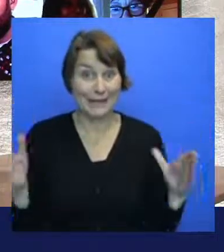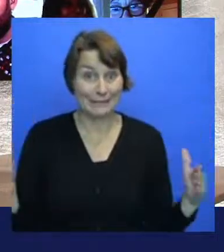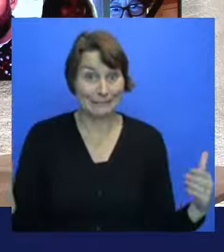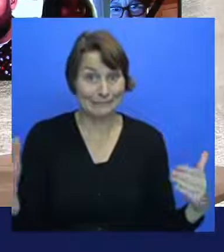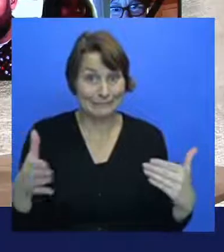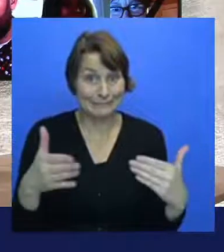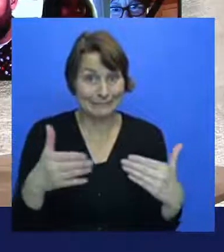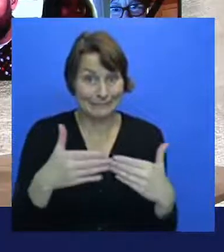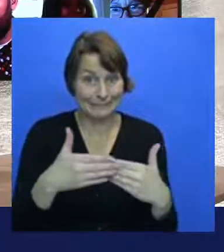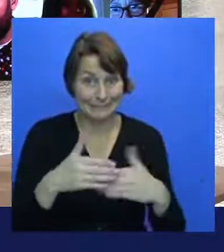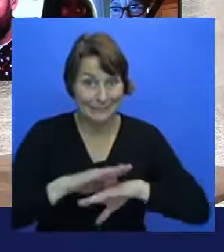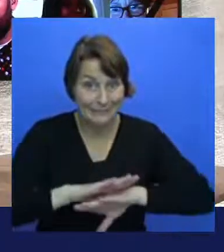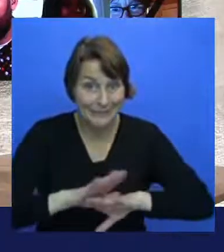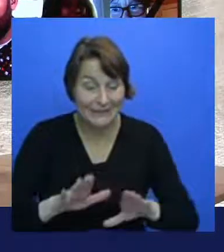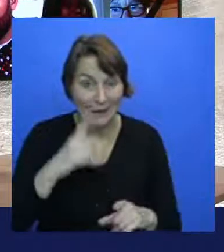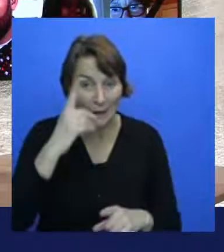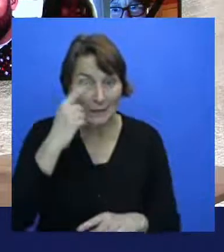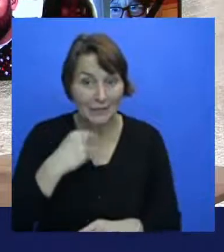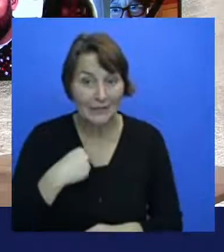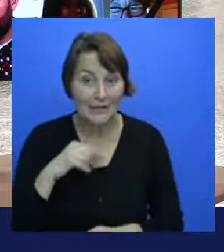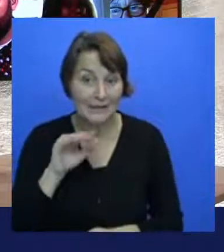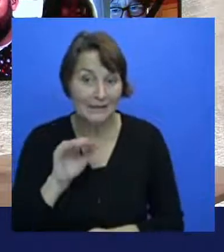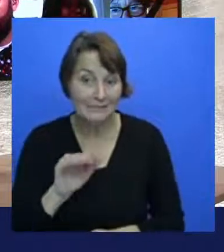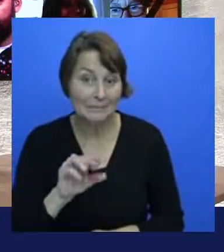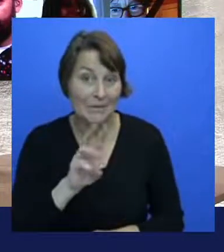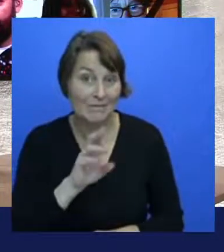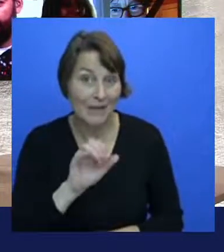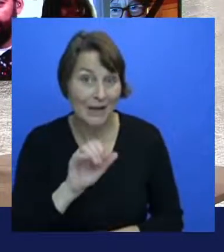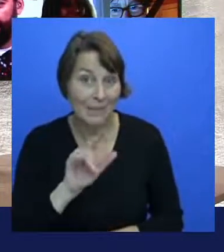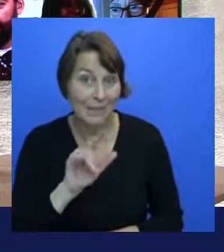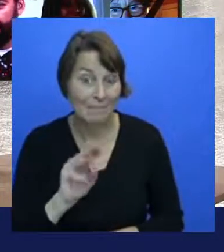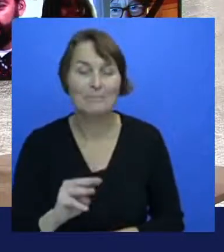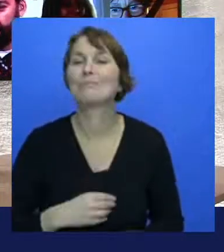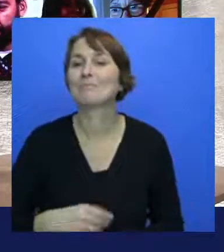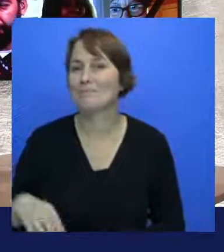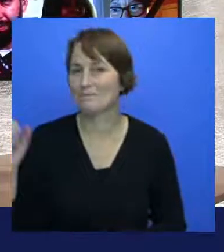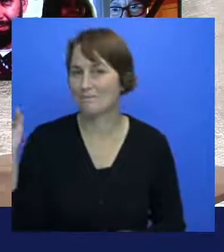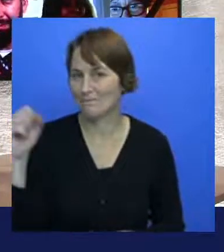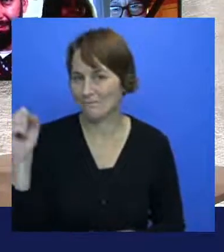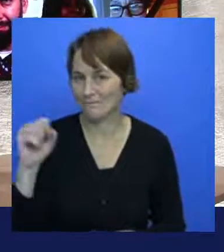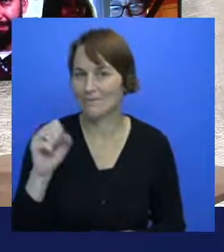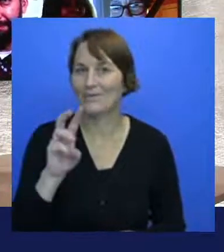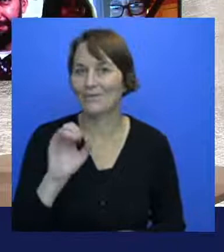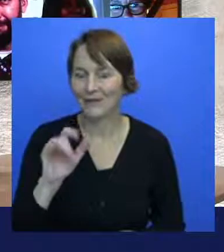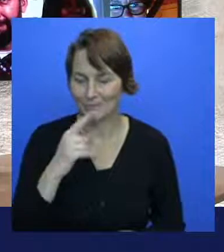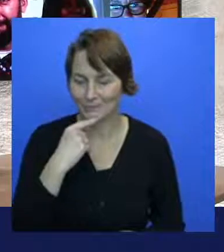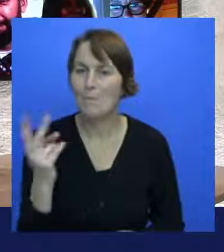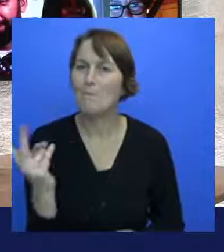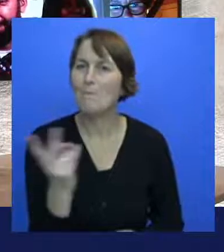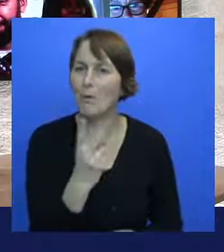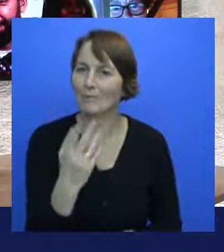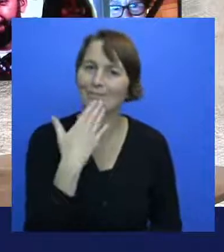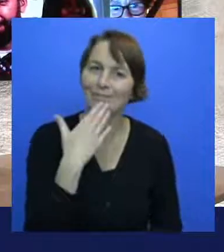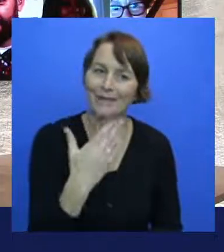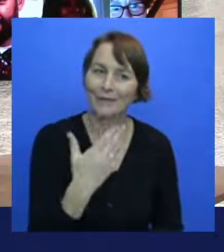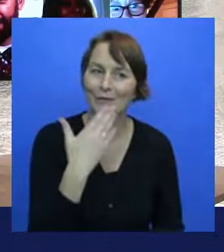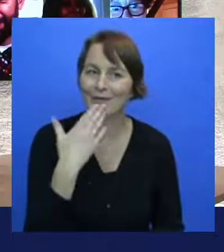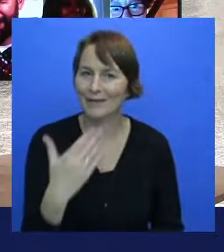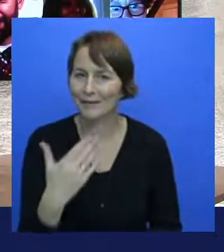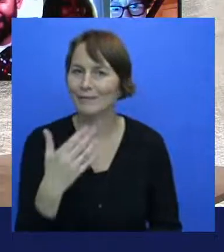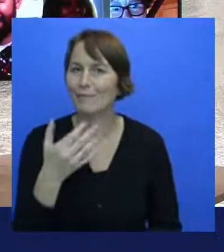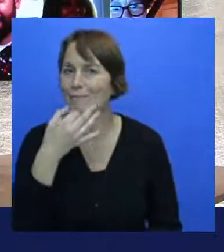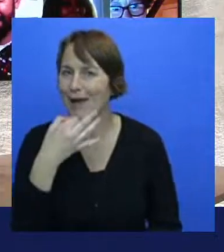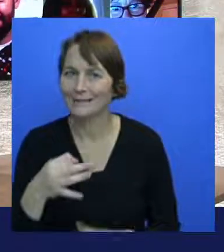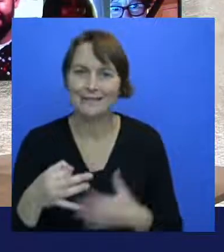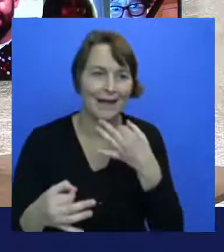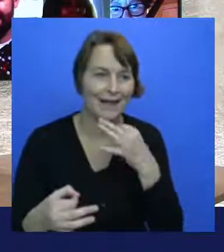that, Willem? Yeah, so thank you very much, both of you, for answering our questions and the questions from the audience. And you can hear my